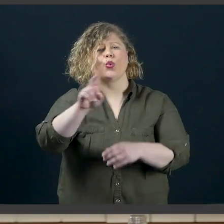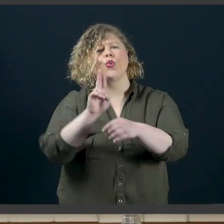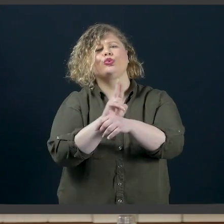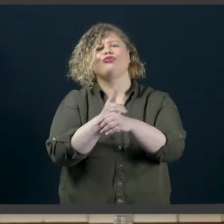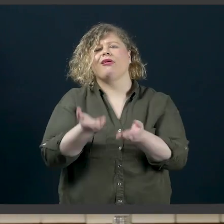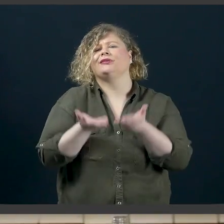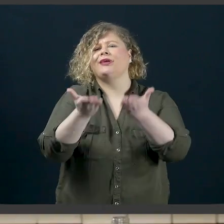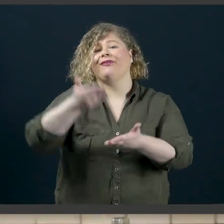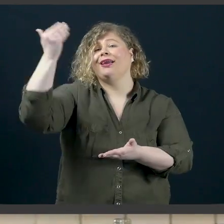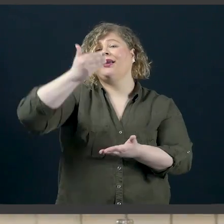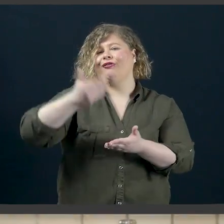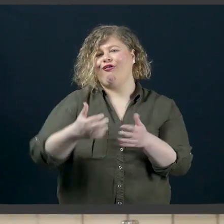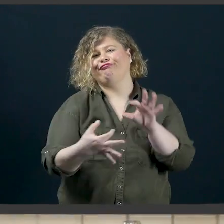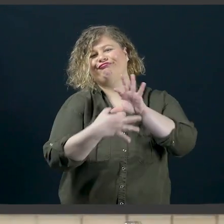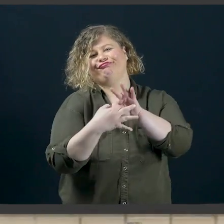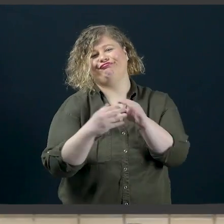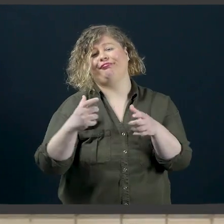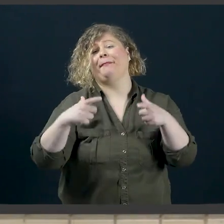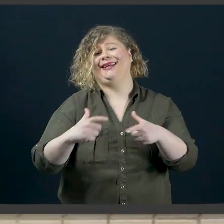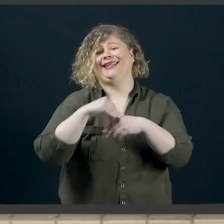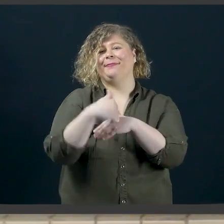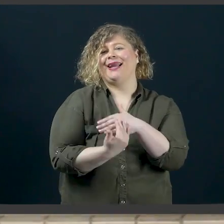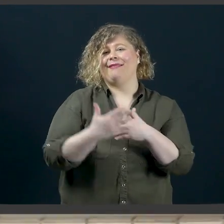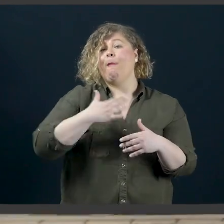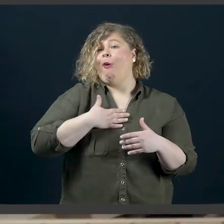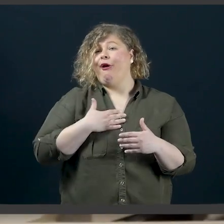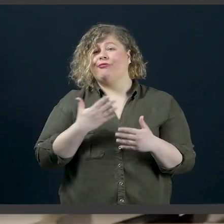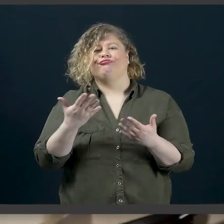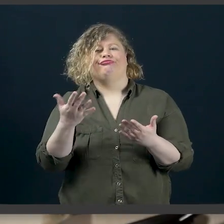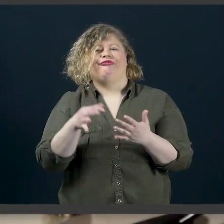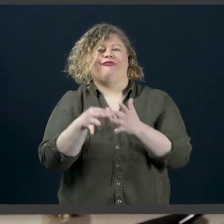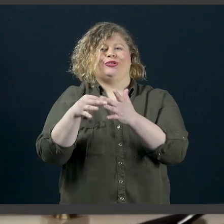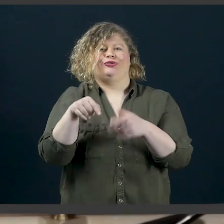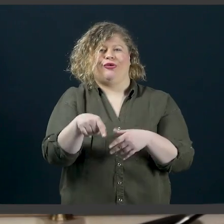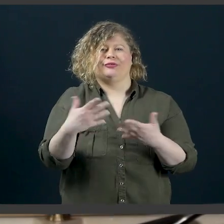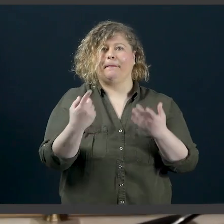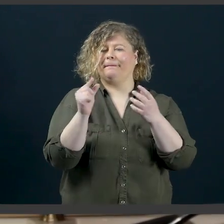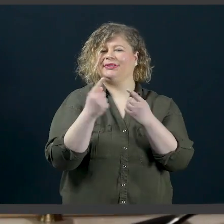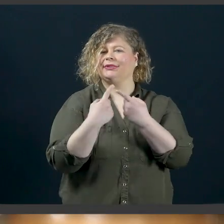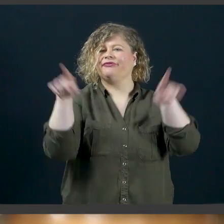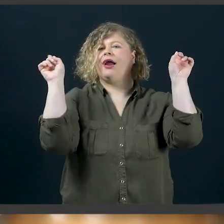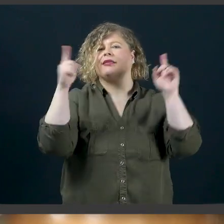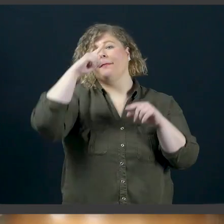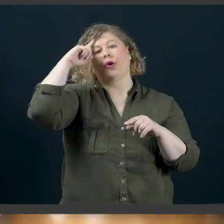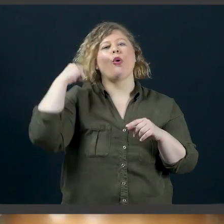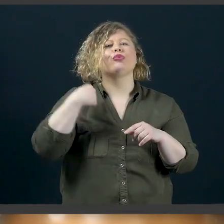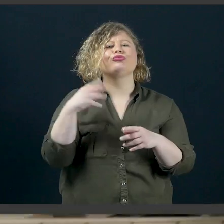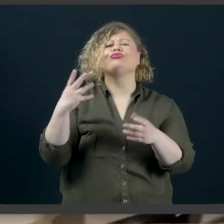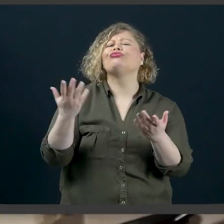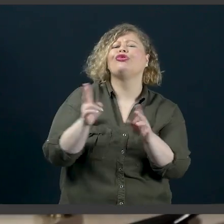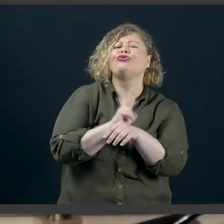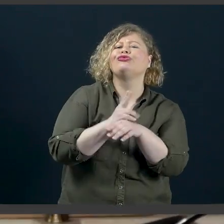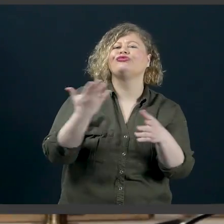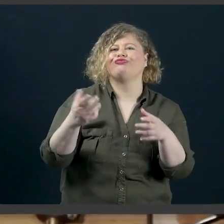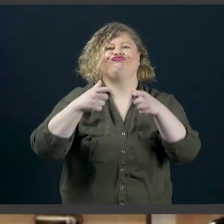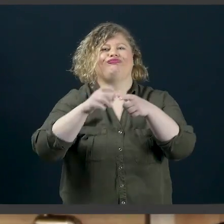You usually serve gyro in a pita bread. My version is a bit different because